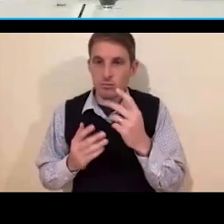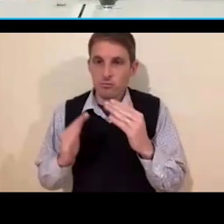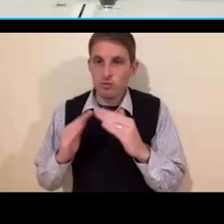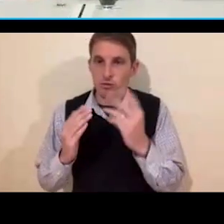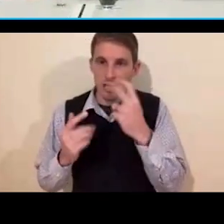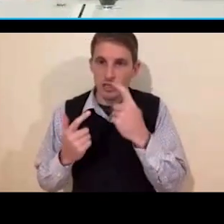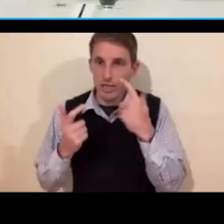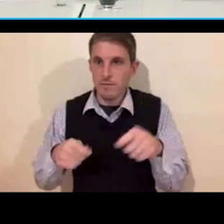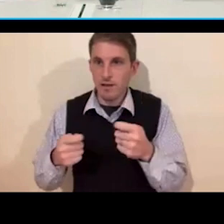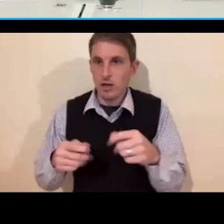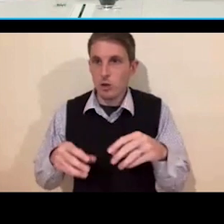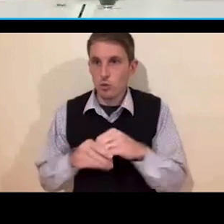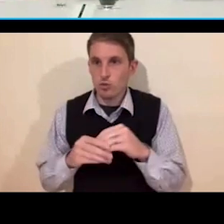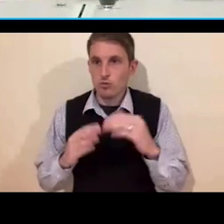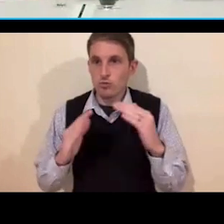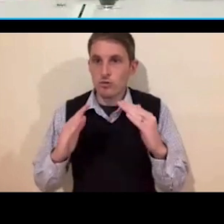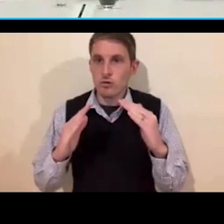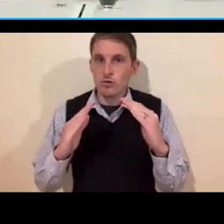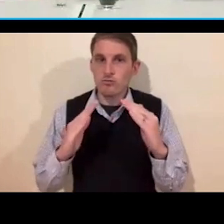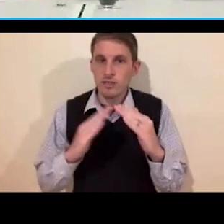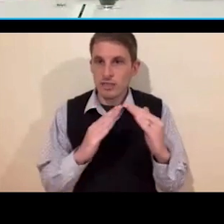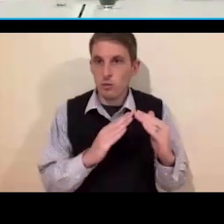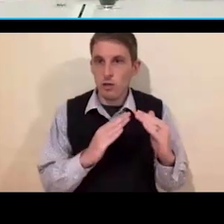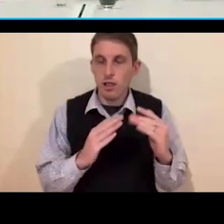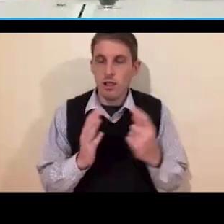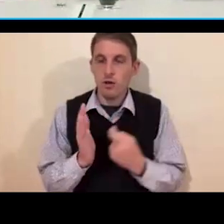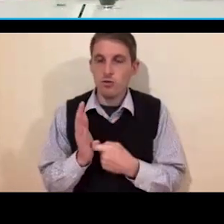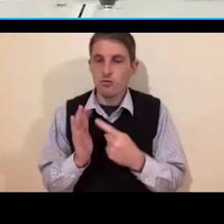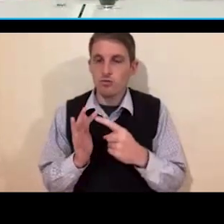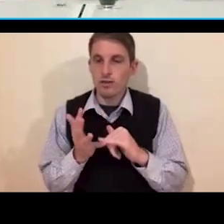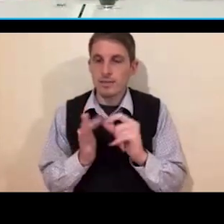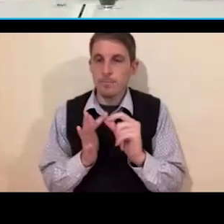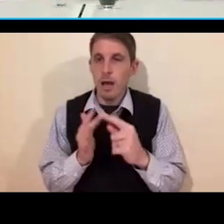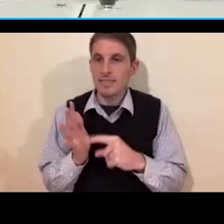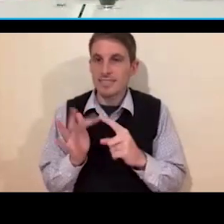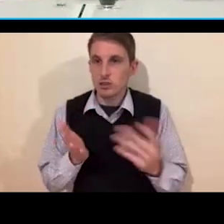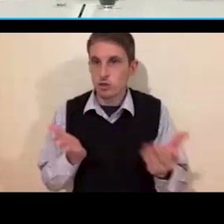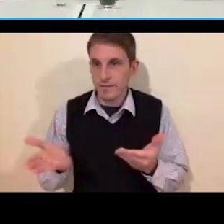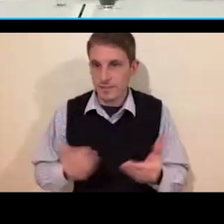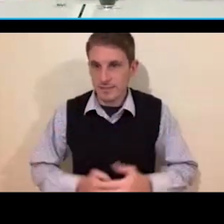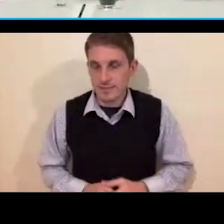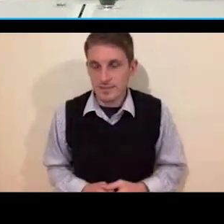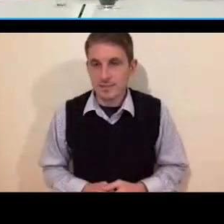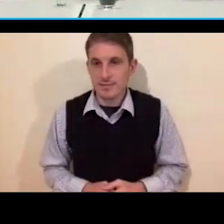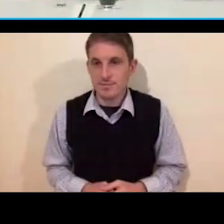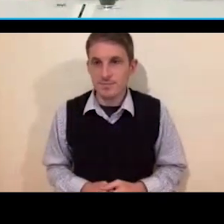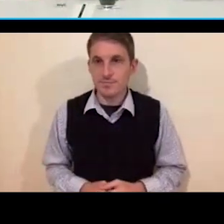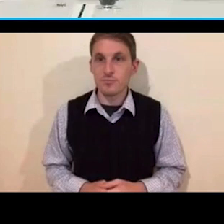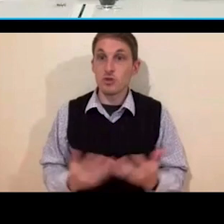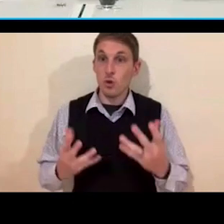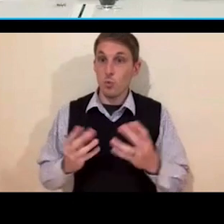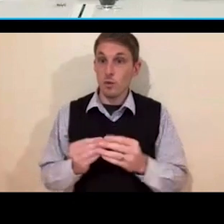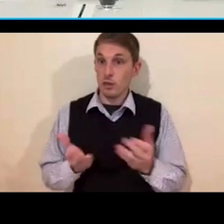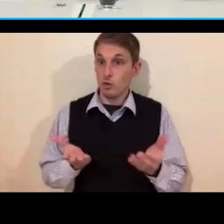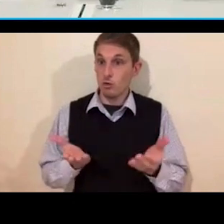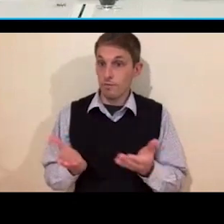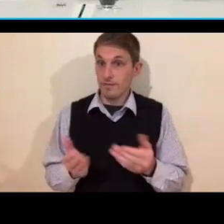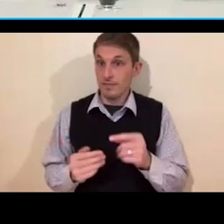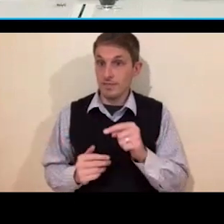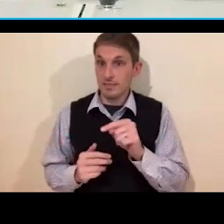providers, including residential respite services. But in terms of the services that are